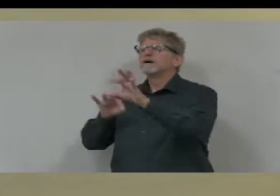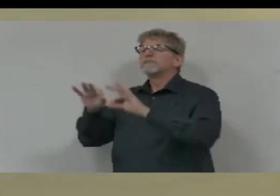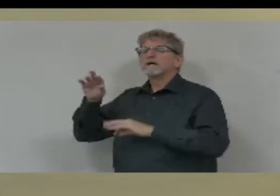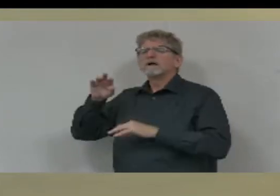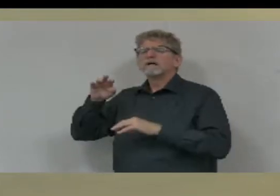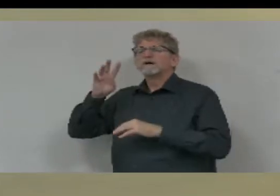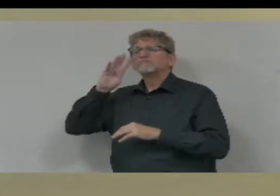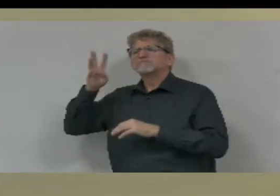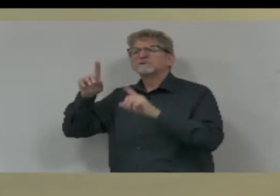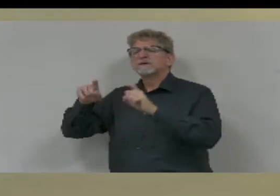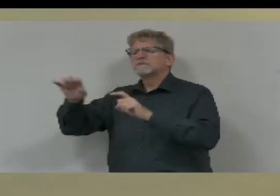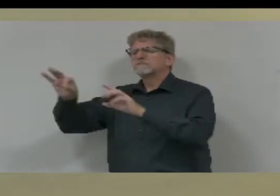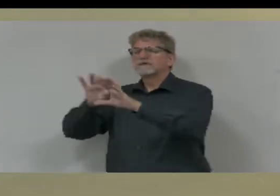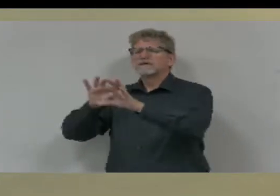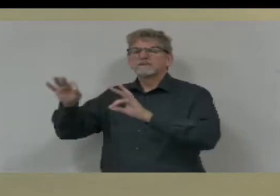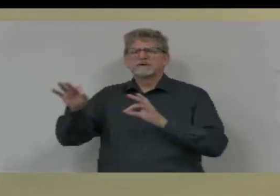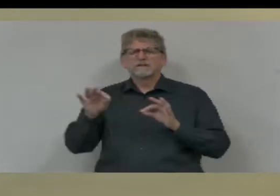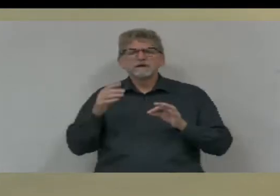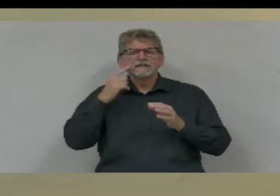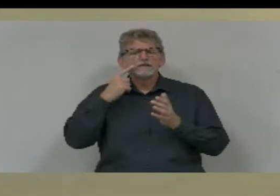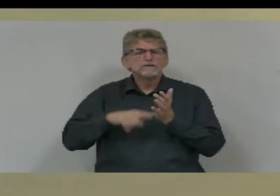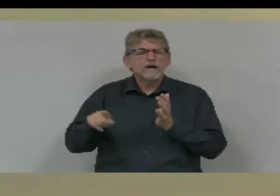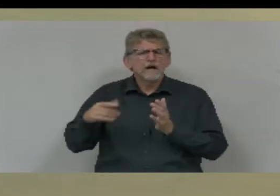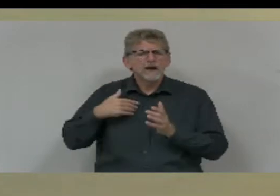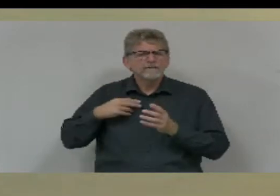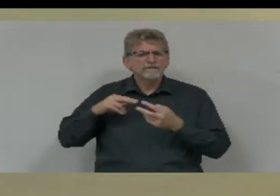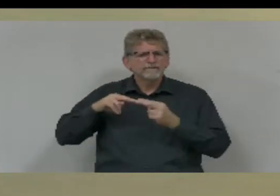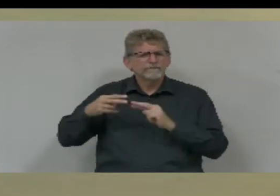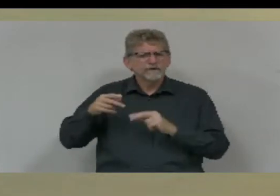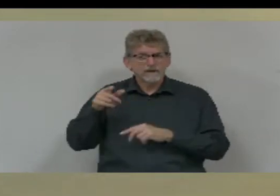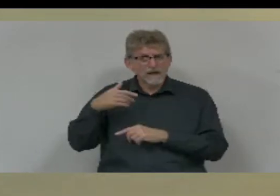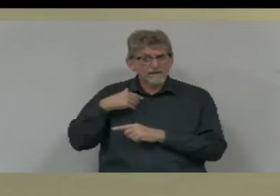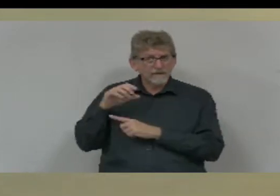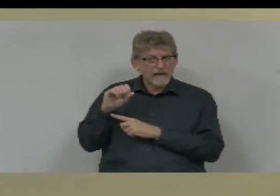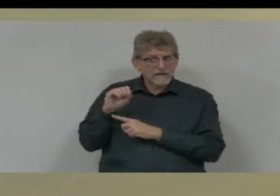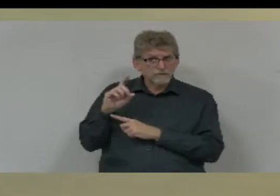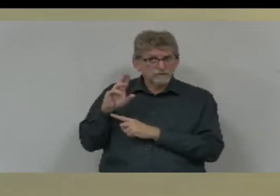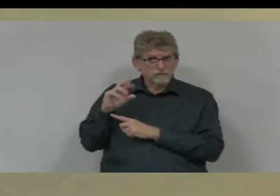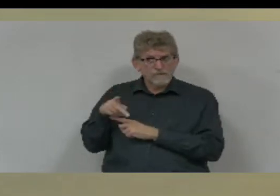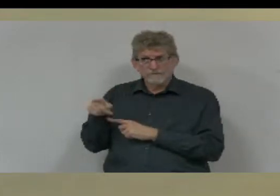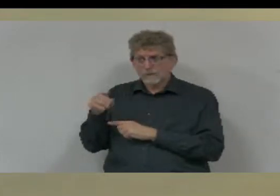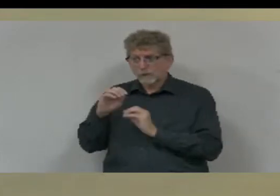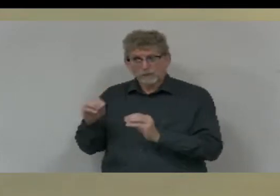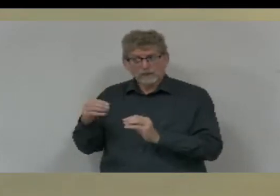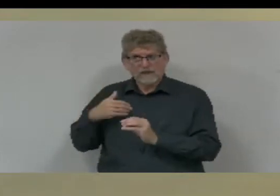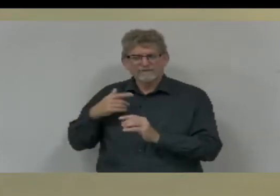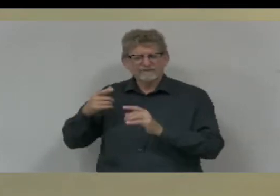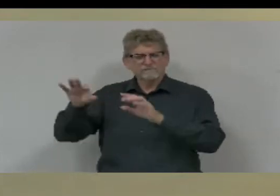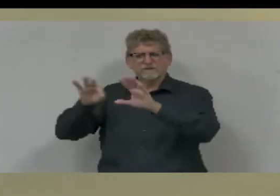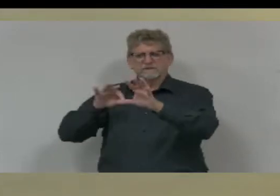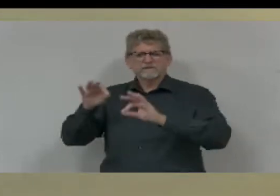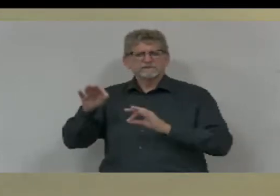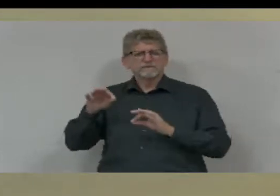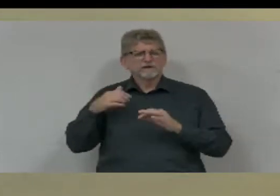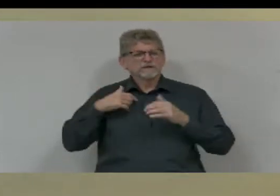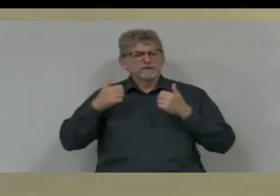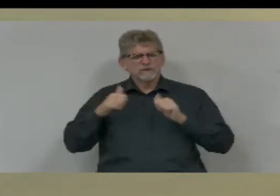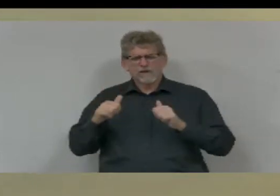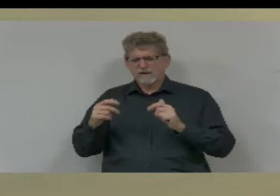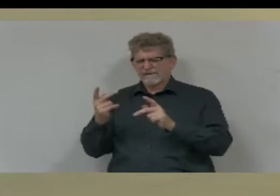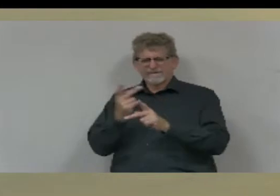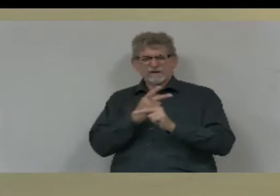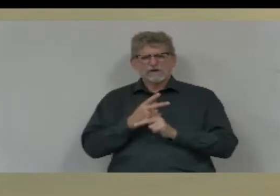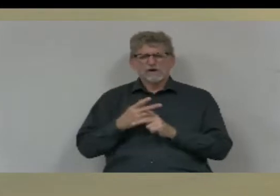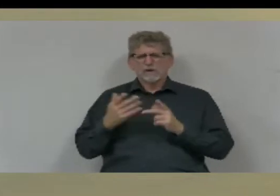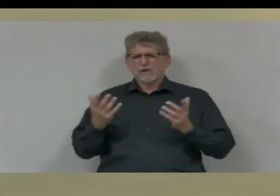give us that S drop. So we have no way of knowing if they are the variant or not unless we test them. So we try to figure out what our capacity was